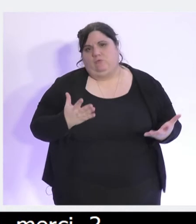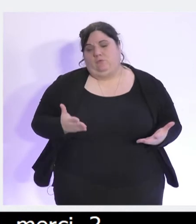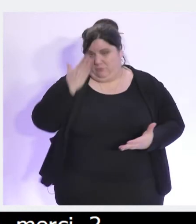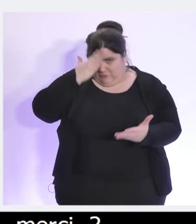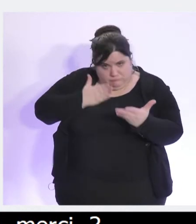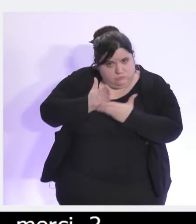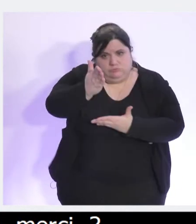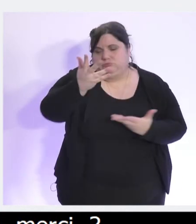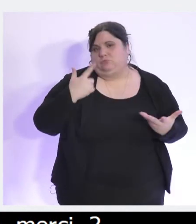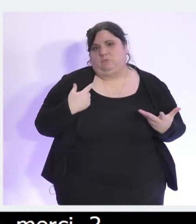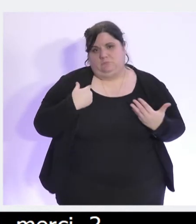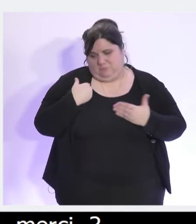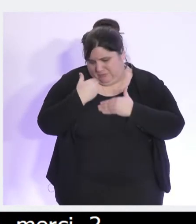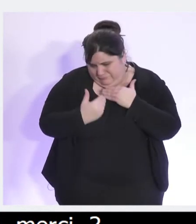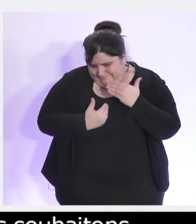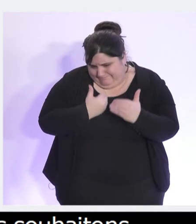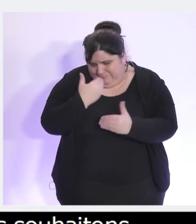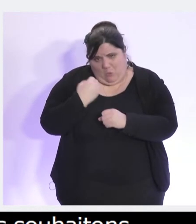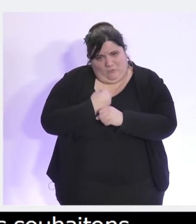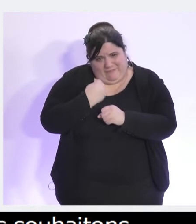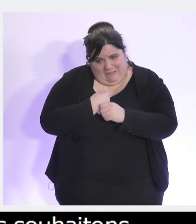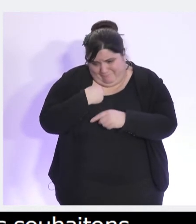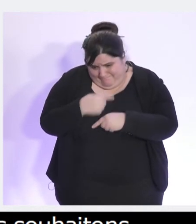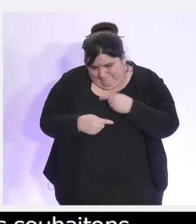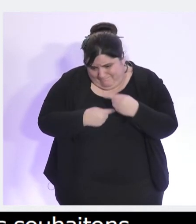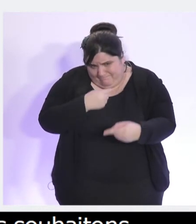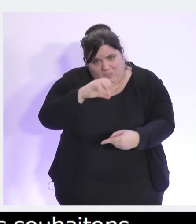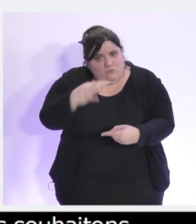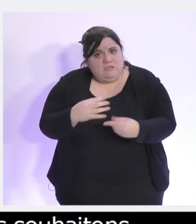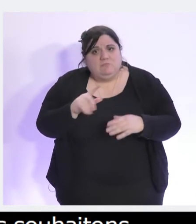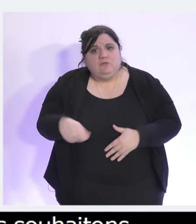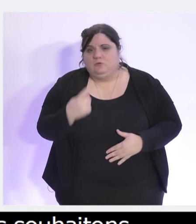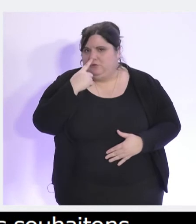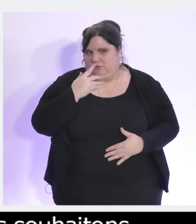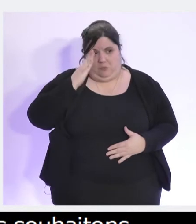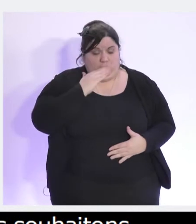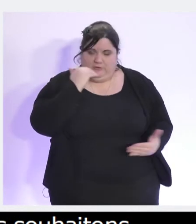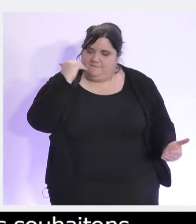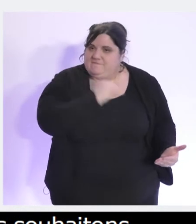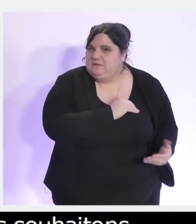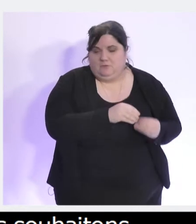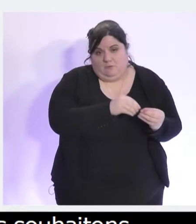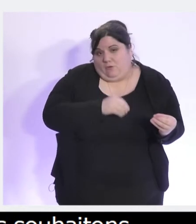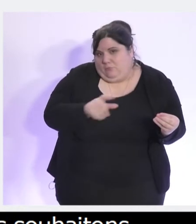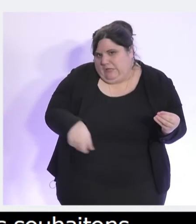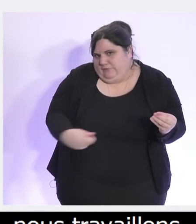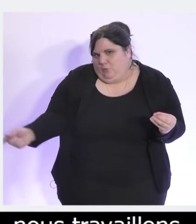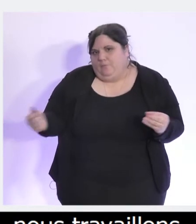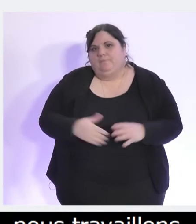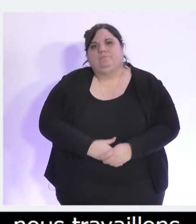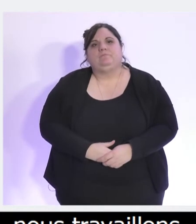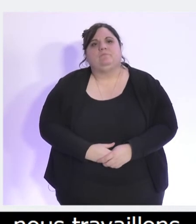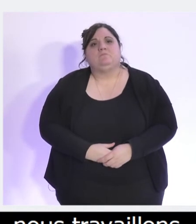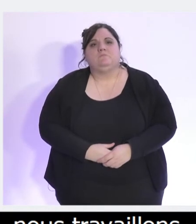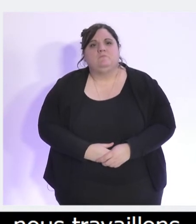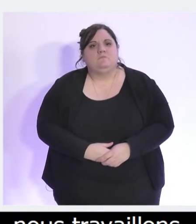we have this, the better, of course. 2023, maybe? No, Yeah. It was